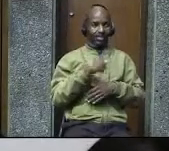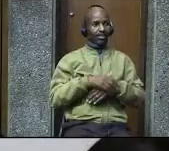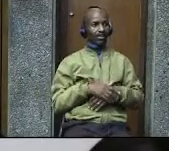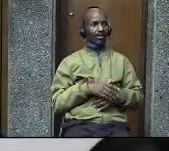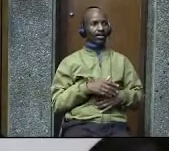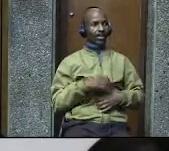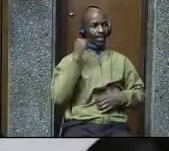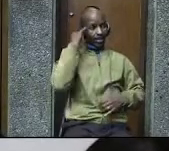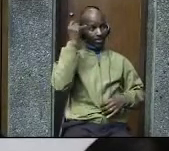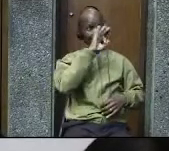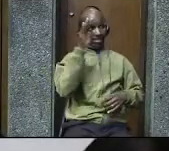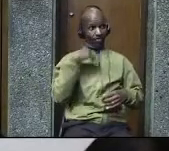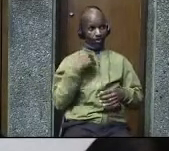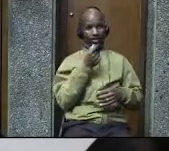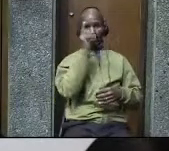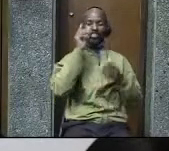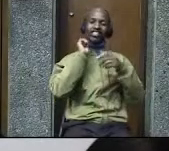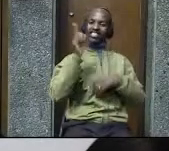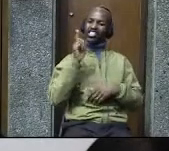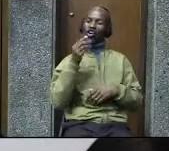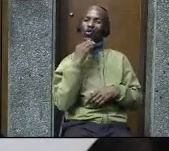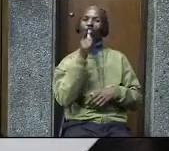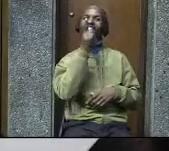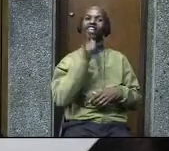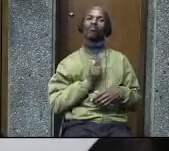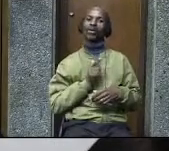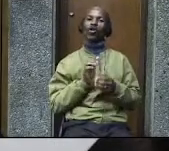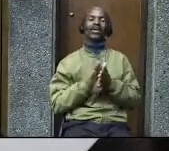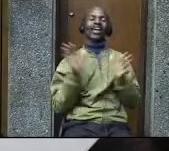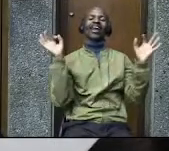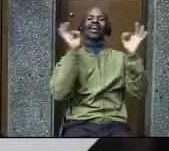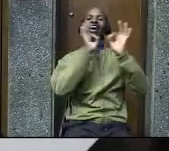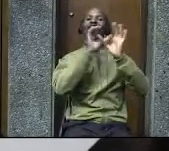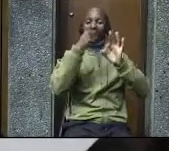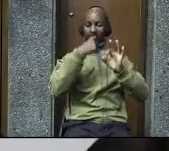Now imagine if she was one of those teachers who told me that I will be nothing.